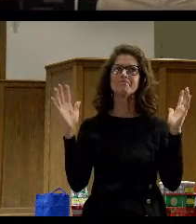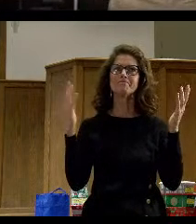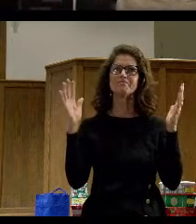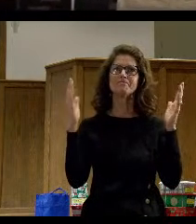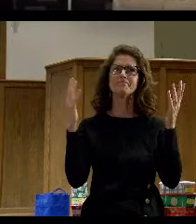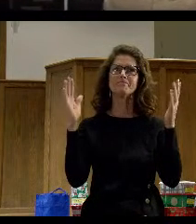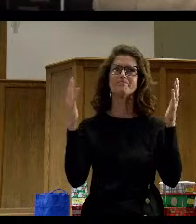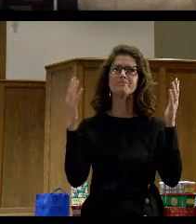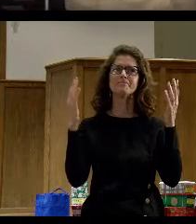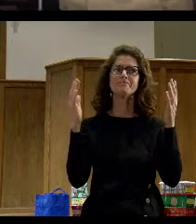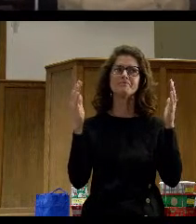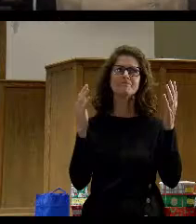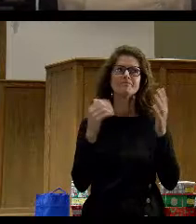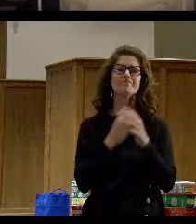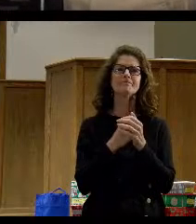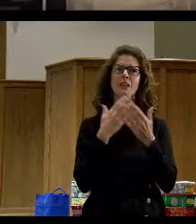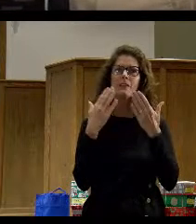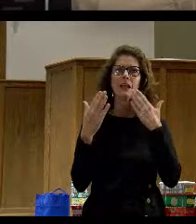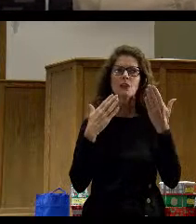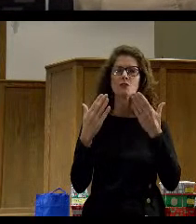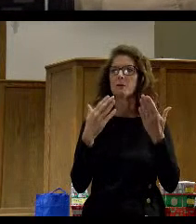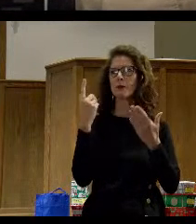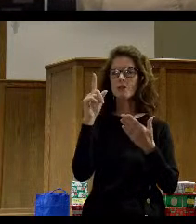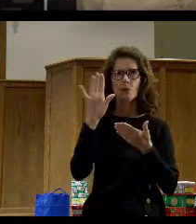much for your service to our country.